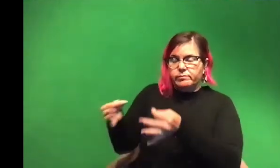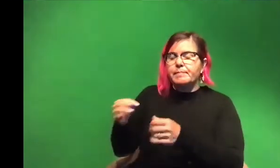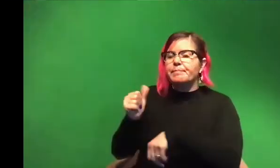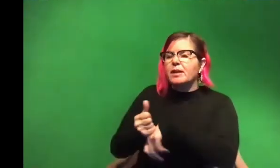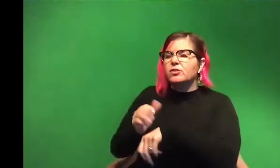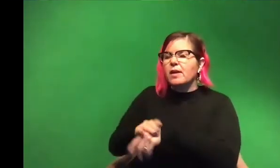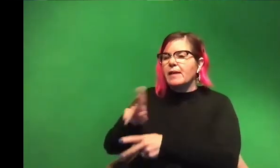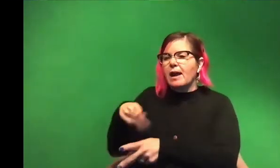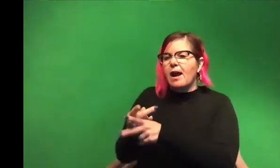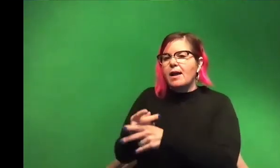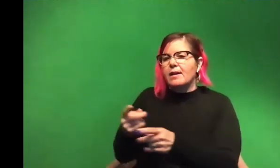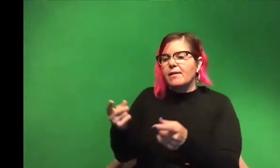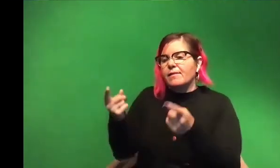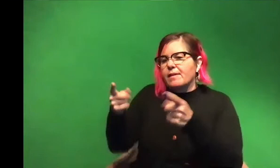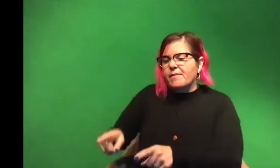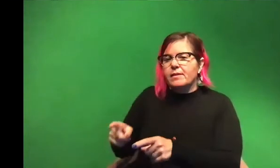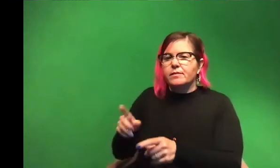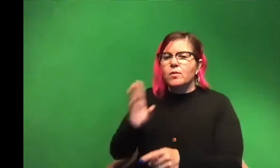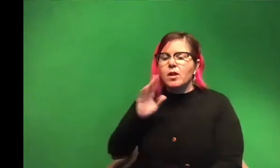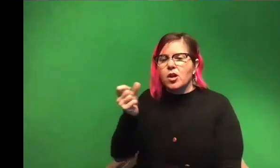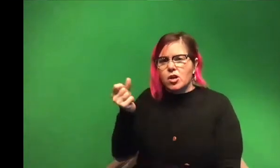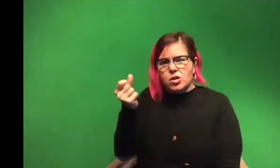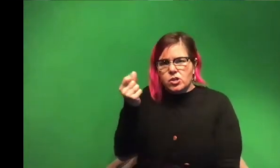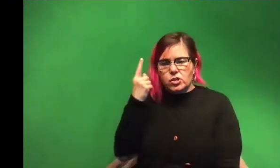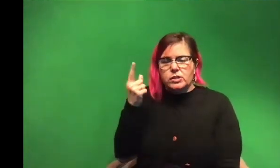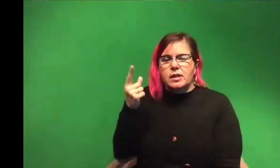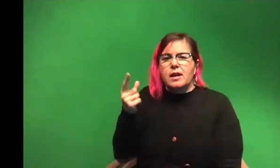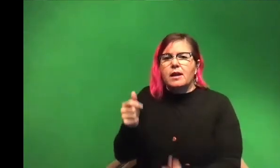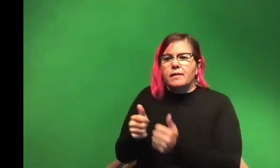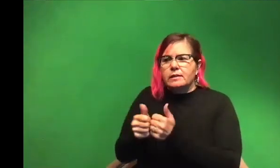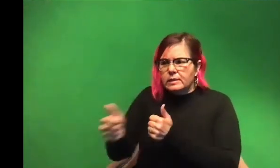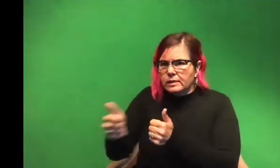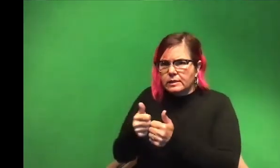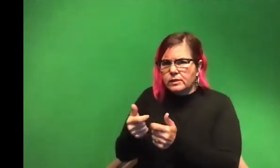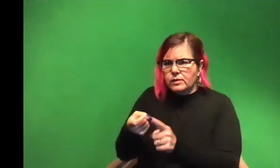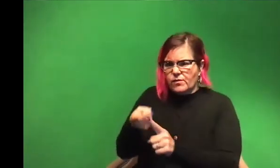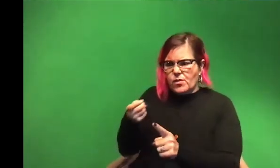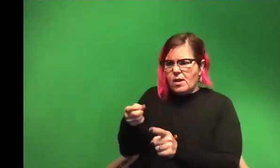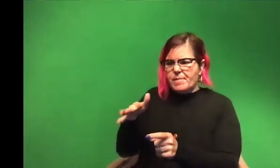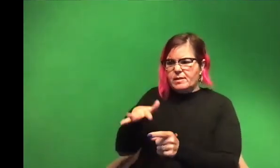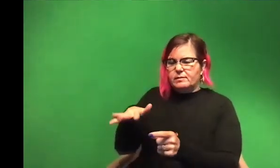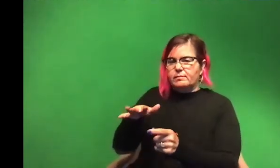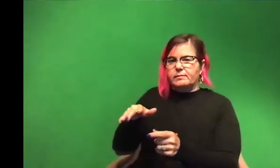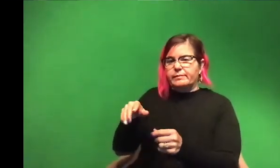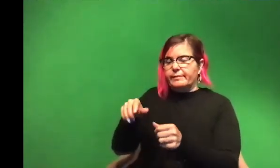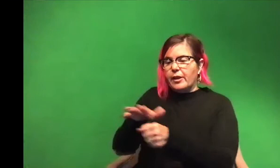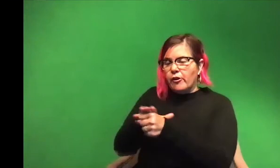event, they'll kind of understand how the distance they need to keep from that particular thing,